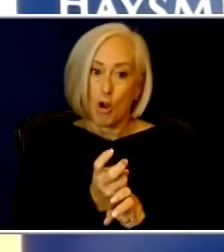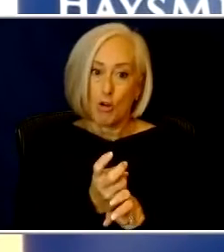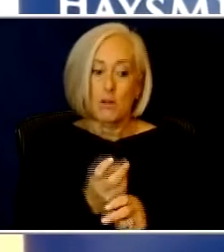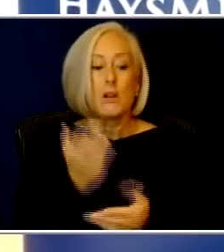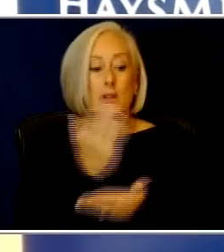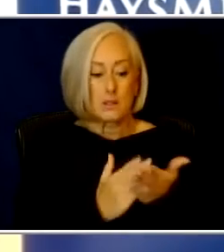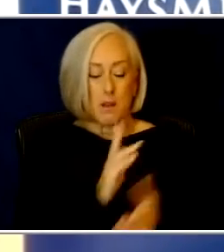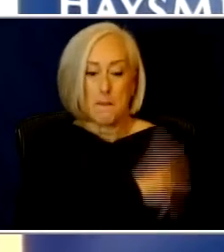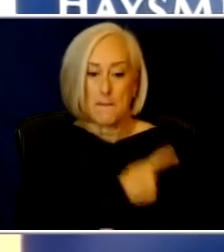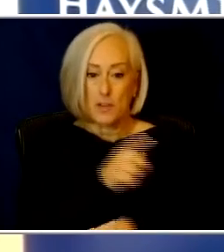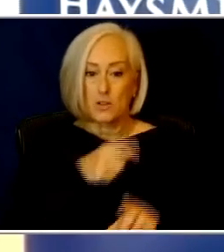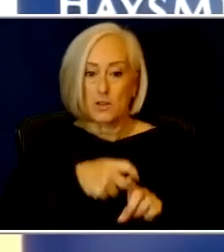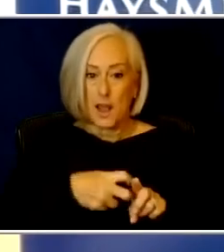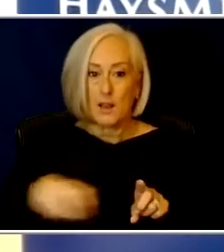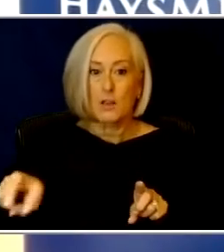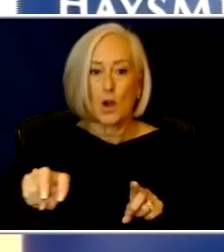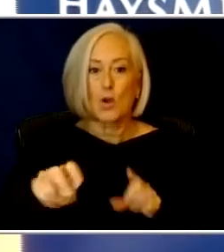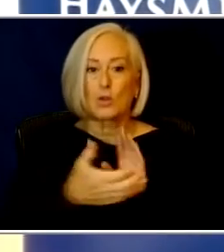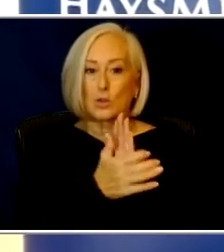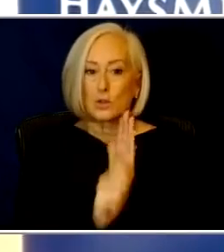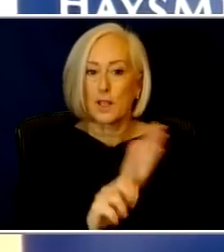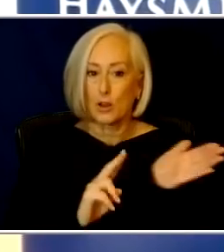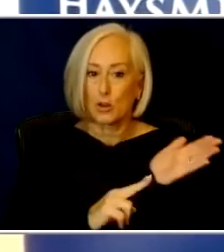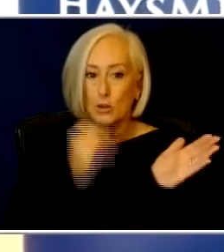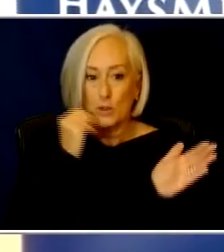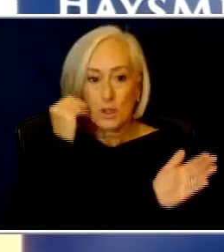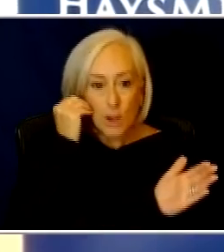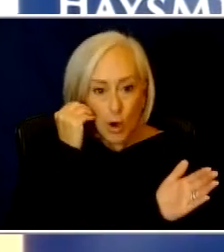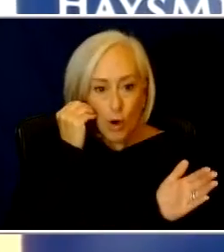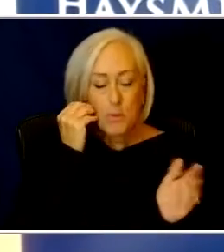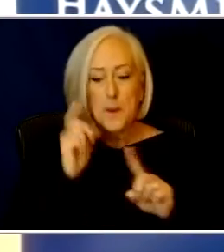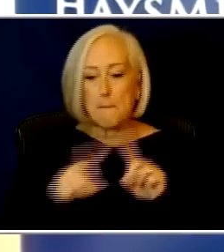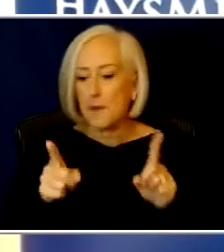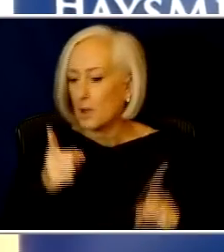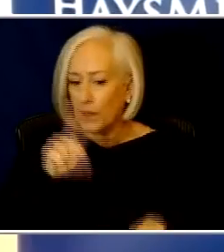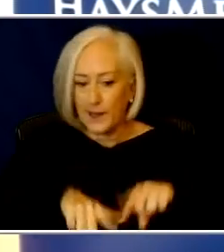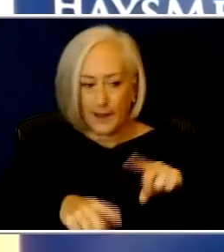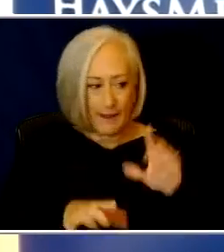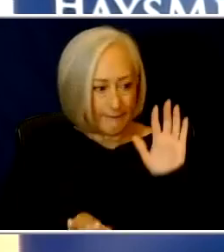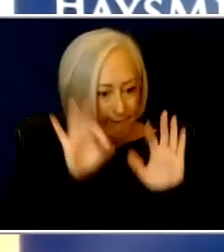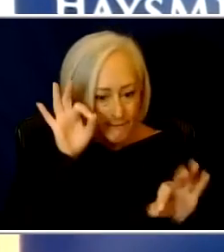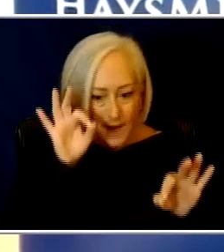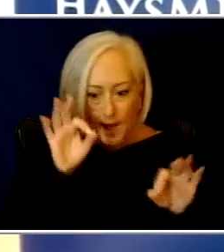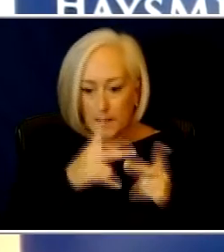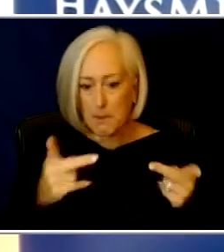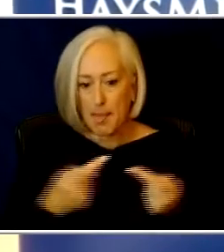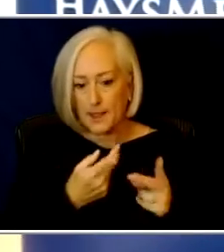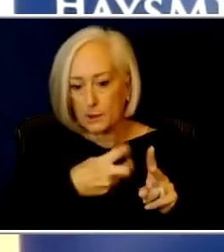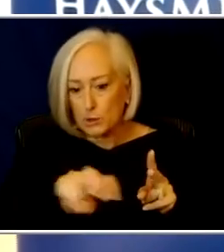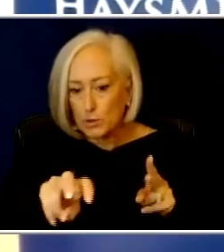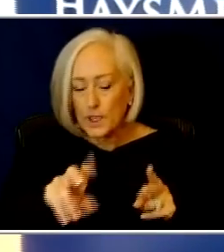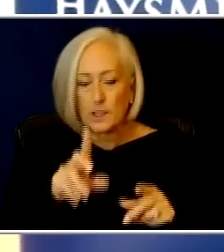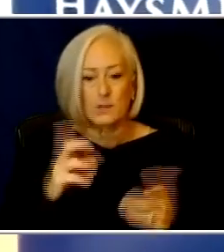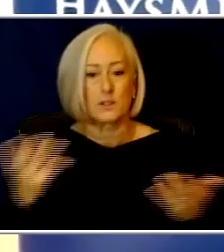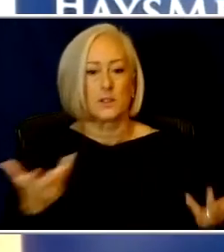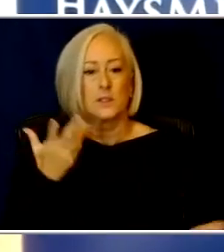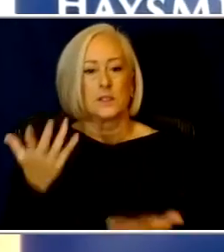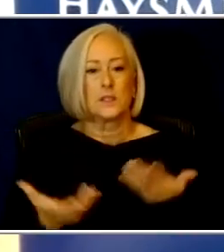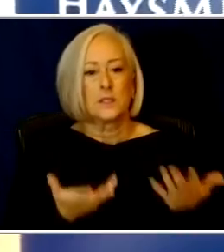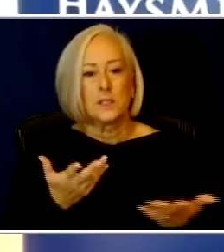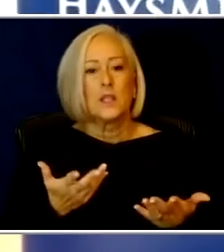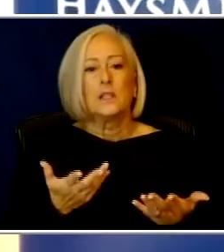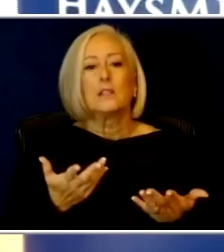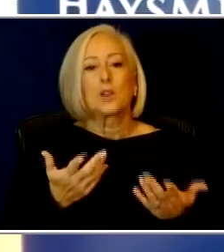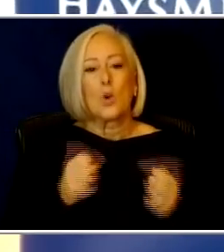bed, etc., and those doors seem to be difficult to get through as well. So I think if we can continue to really work